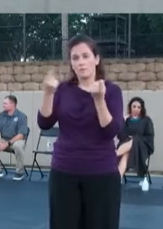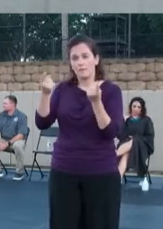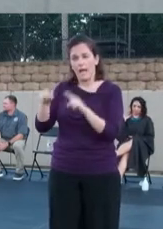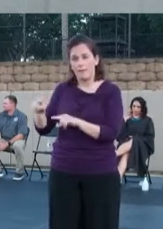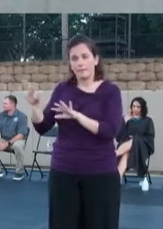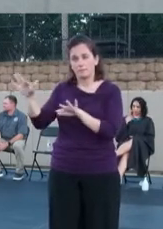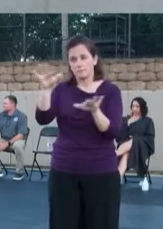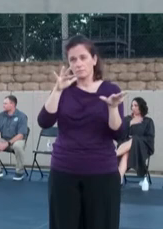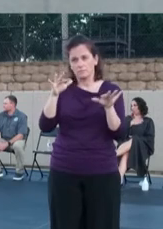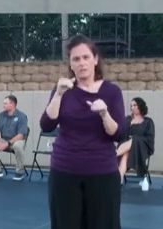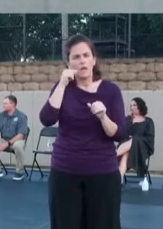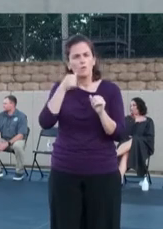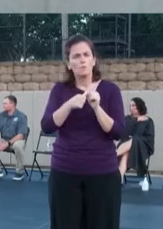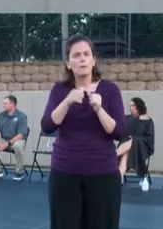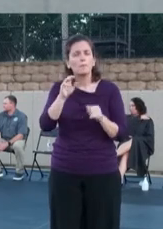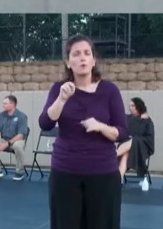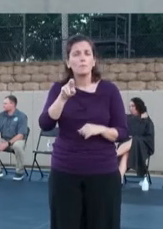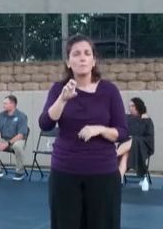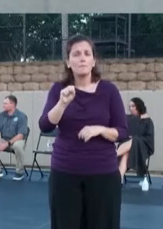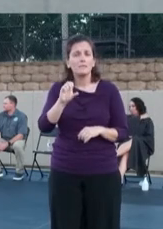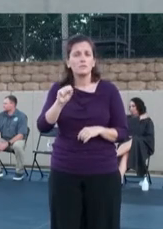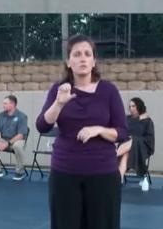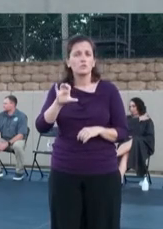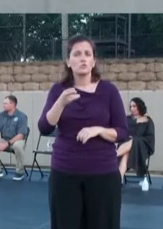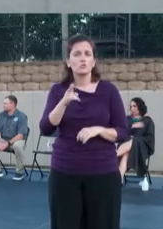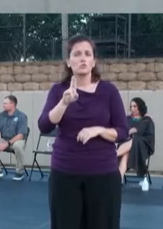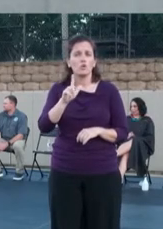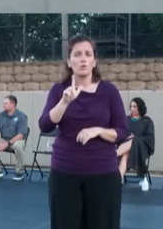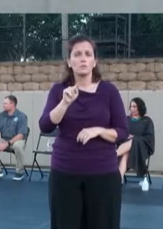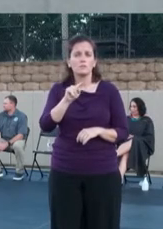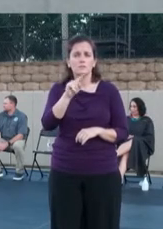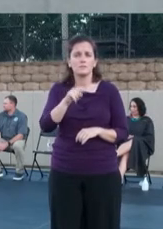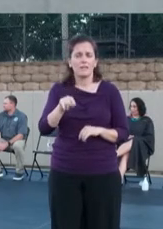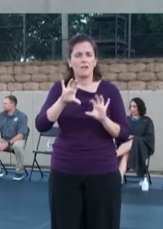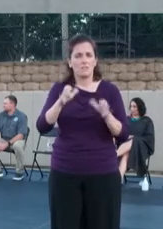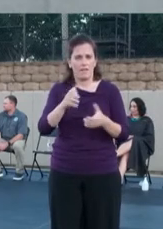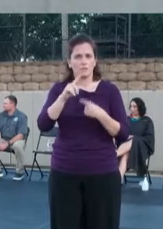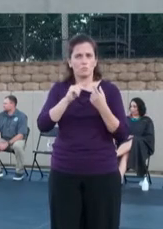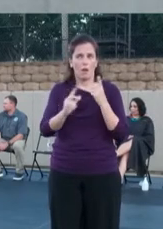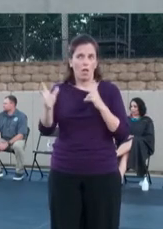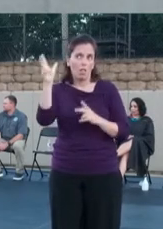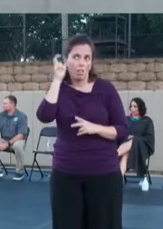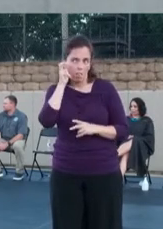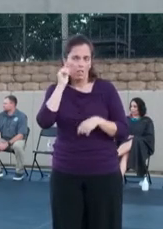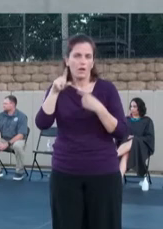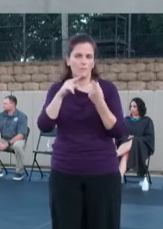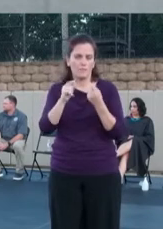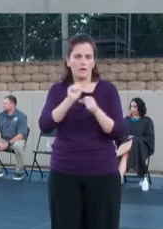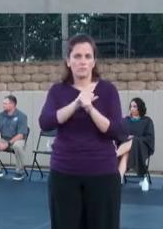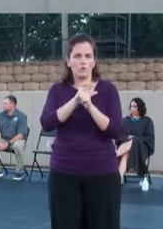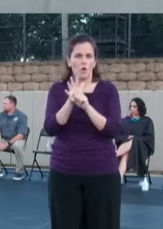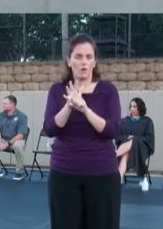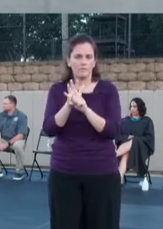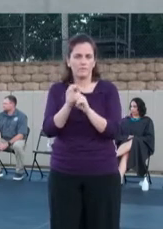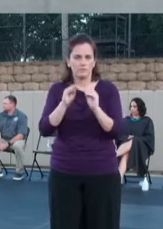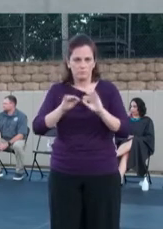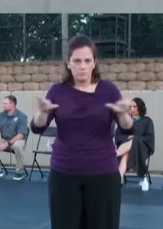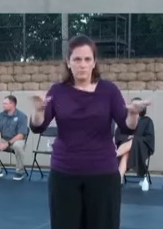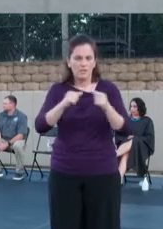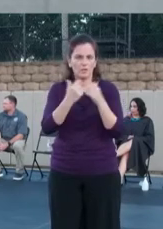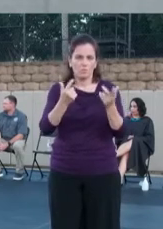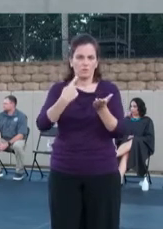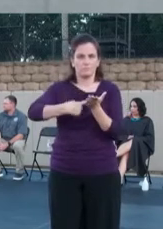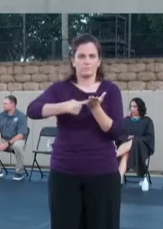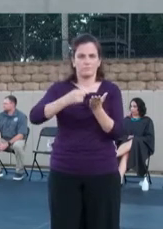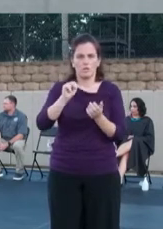Schultz's class when I originally learned about the coronavirus outbreak, as we covered the news at the beginning of class.